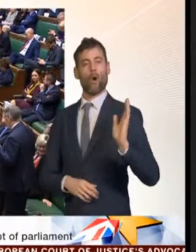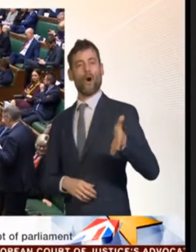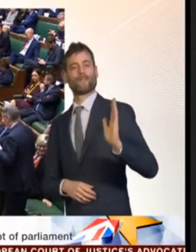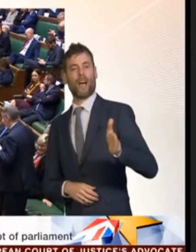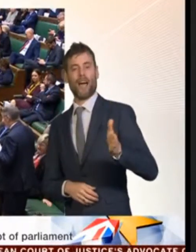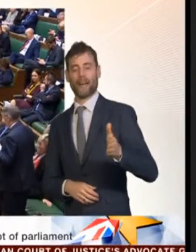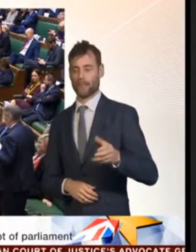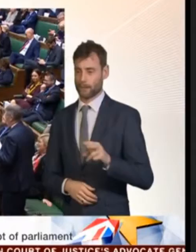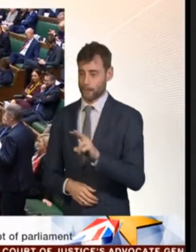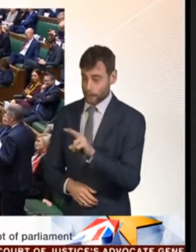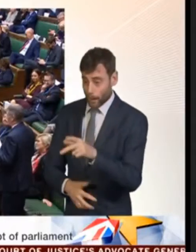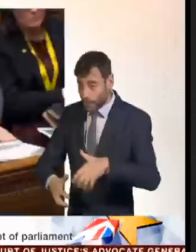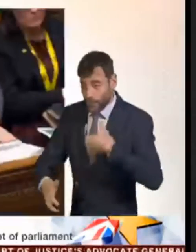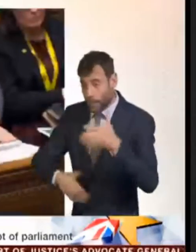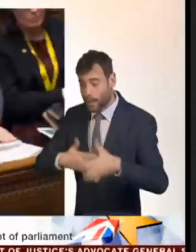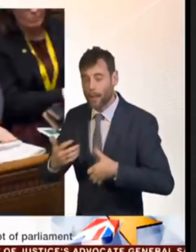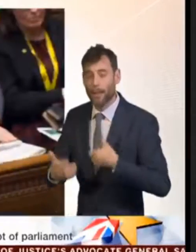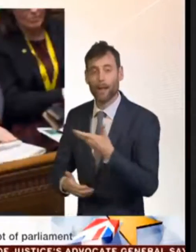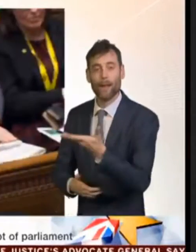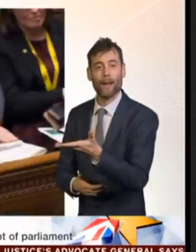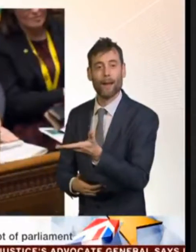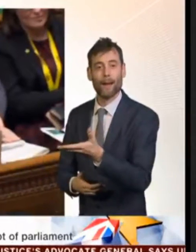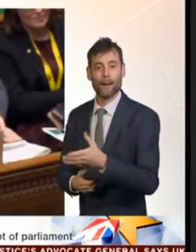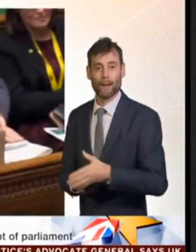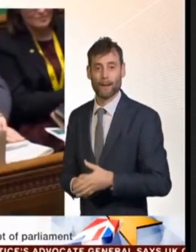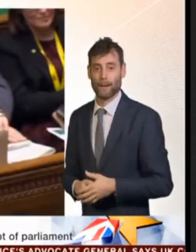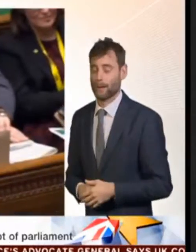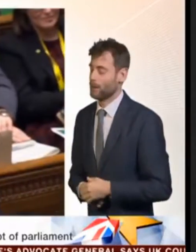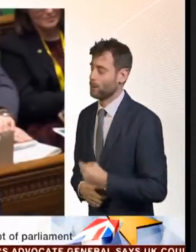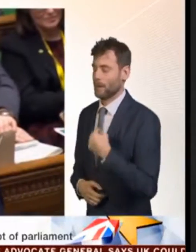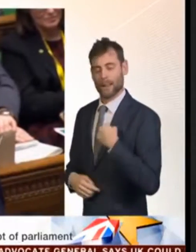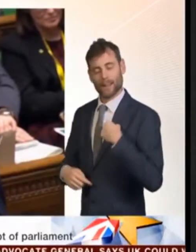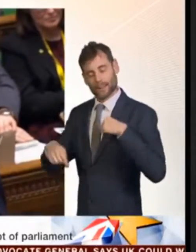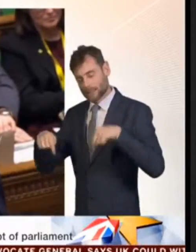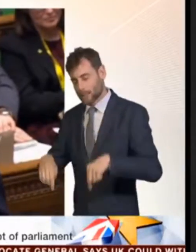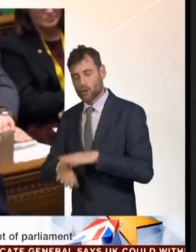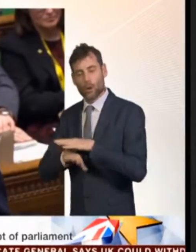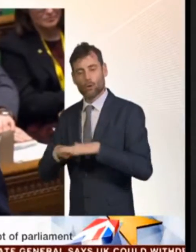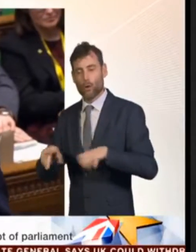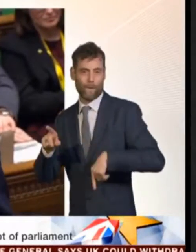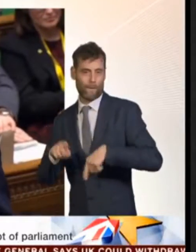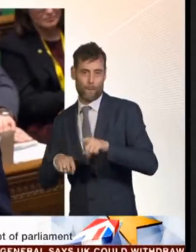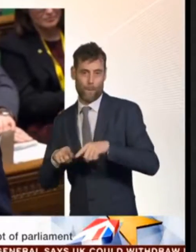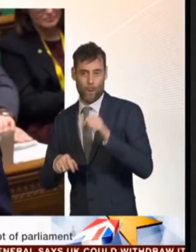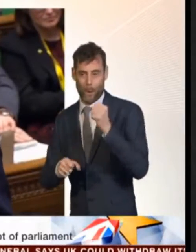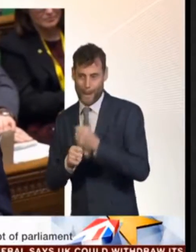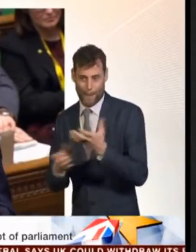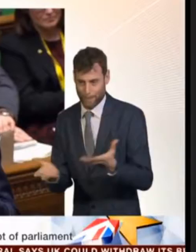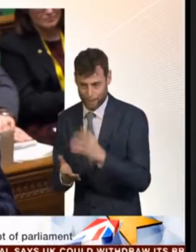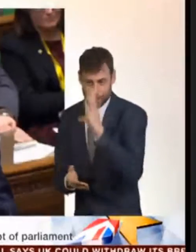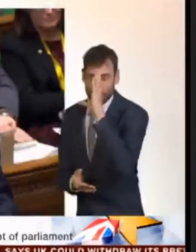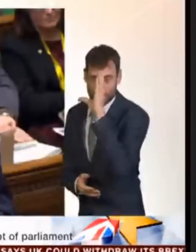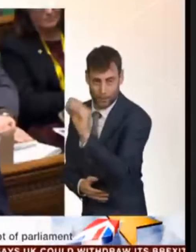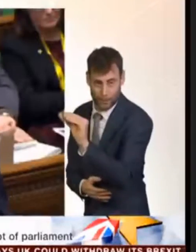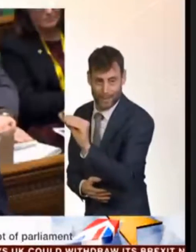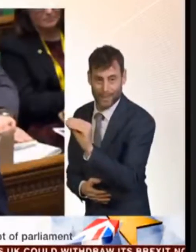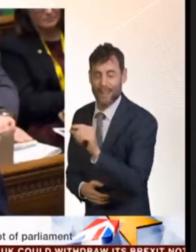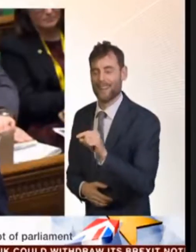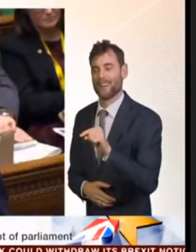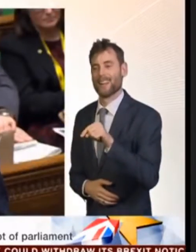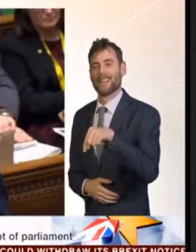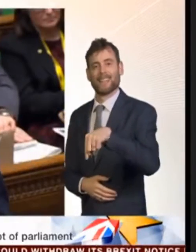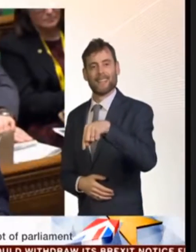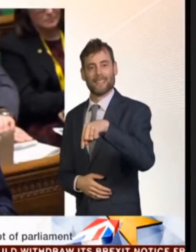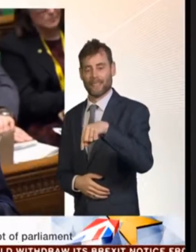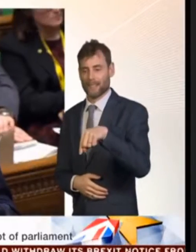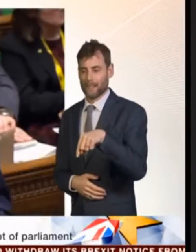them. But Mr Speaker, we're not talking about a game of football with trophies at stake. We're not talking about